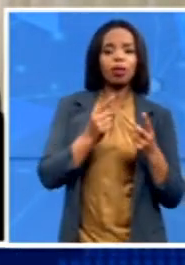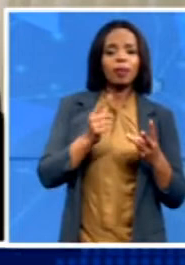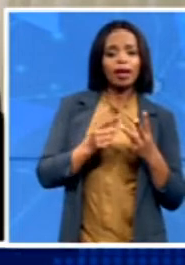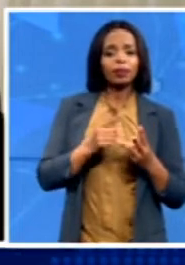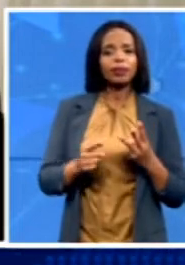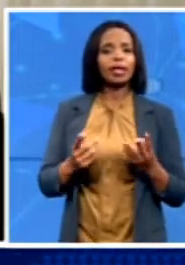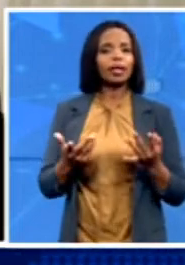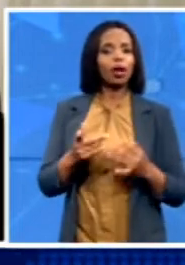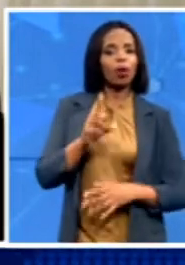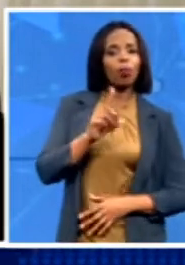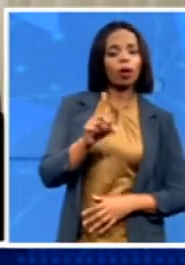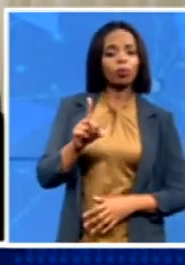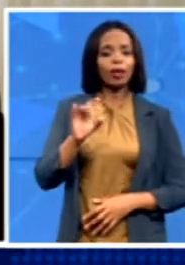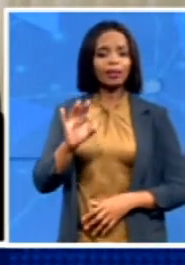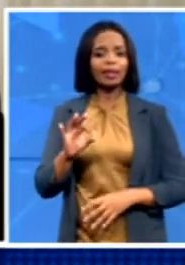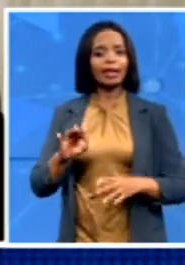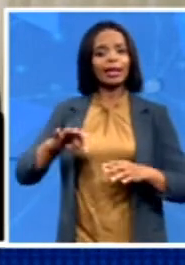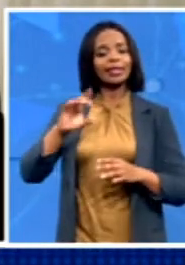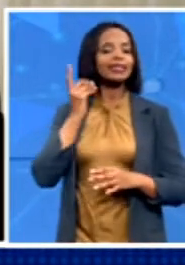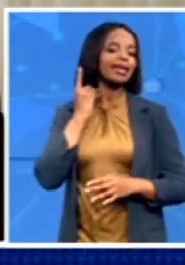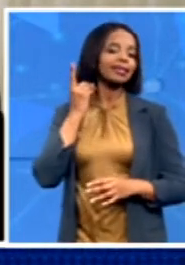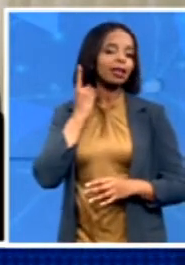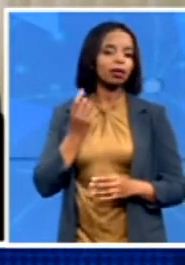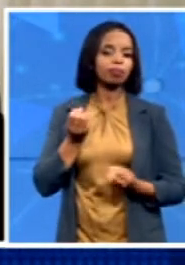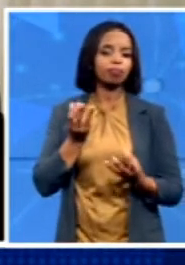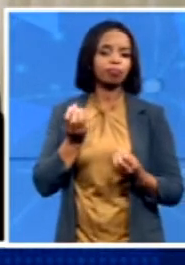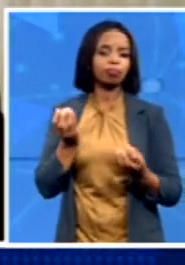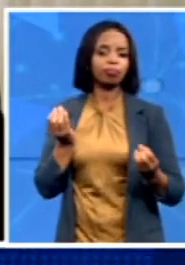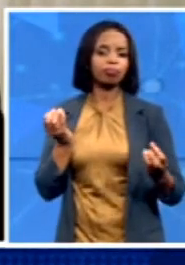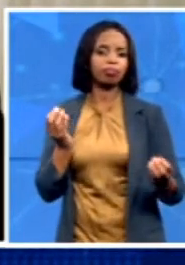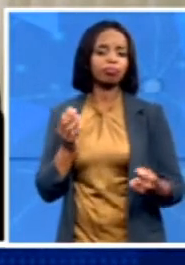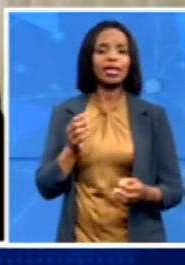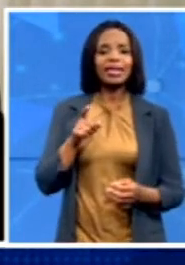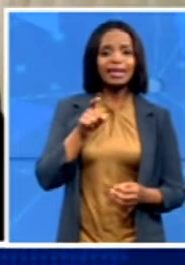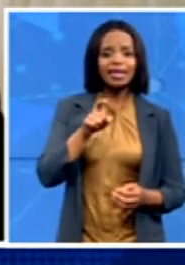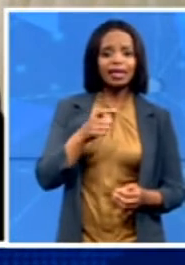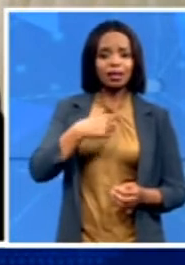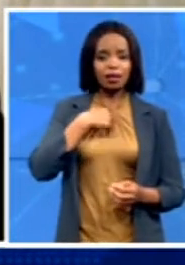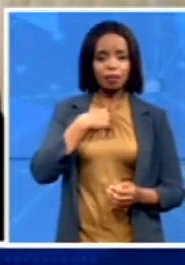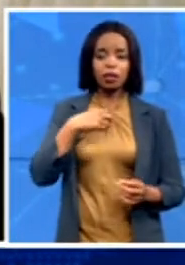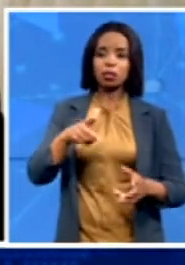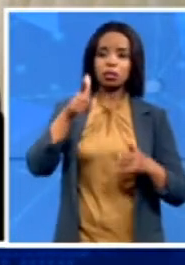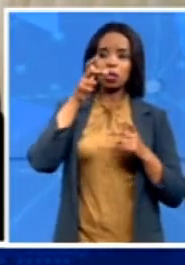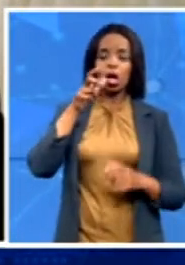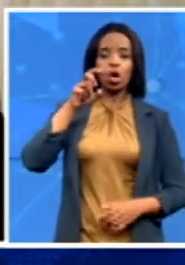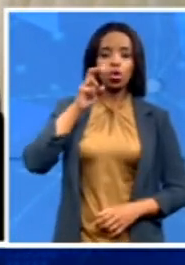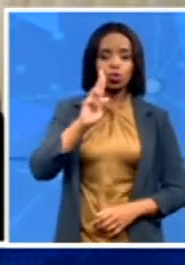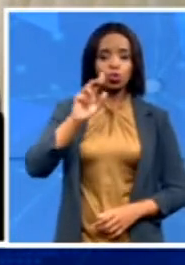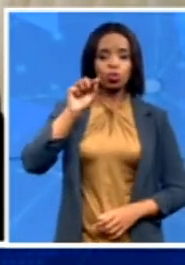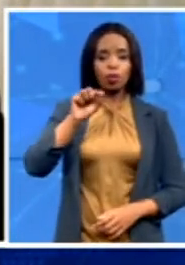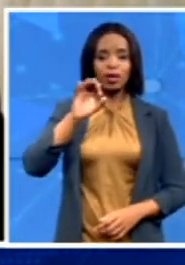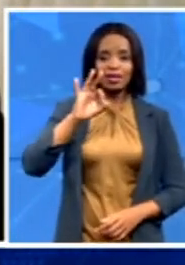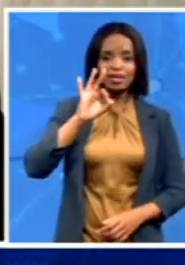points. What interested me was that 2.3 billion, or the 3.2 billion